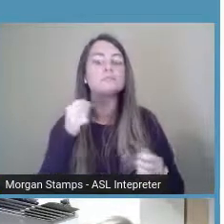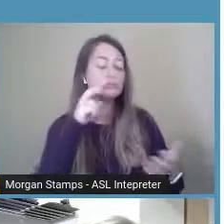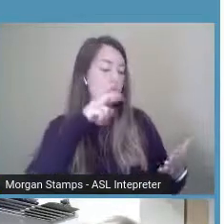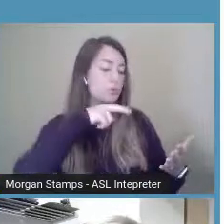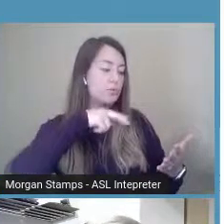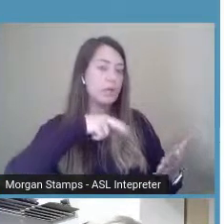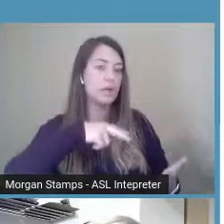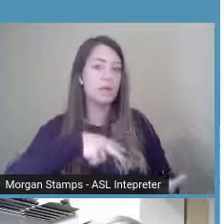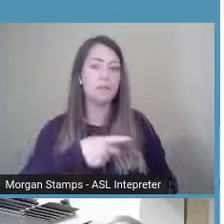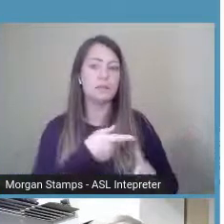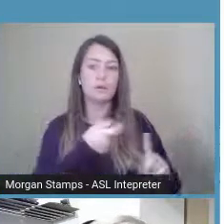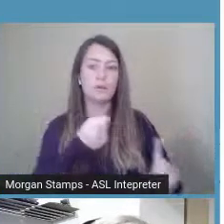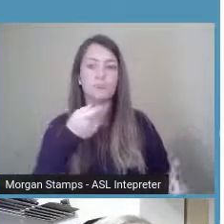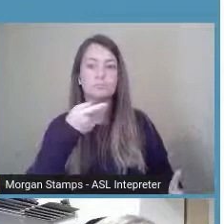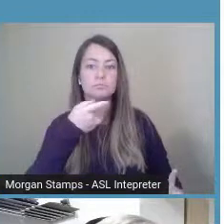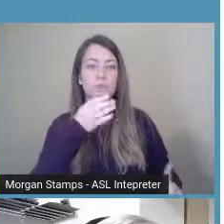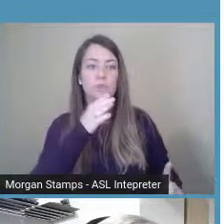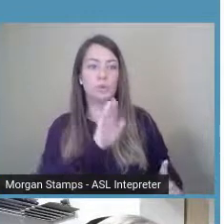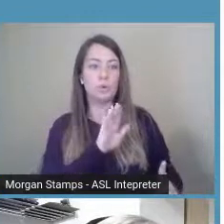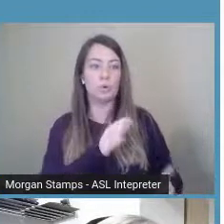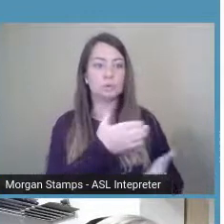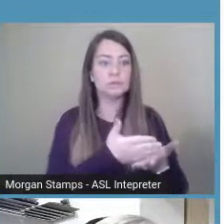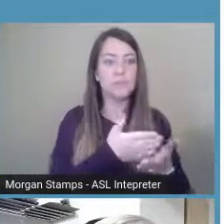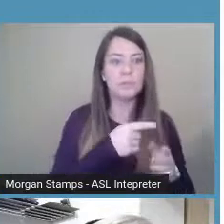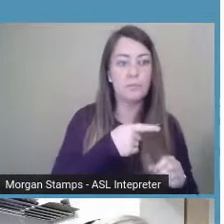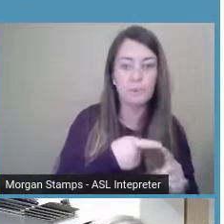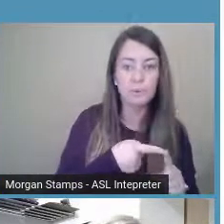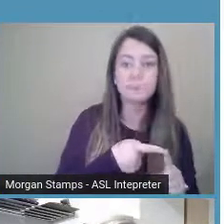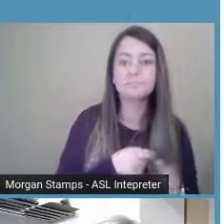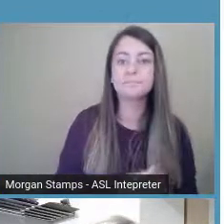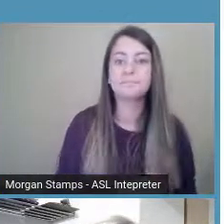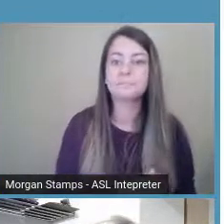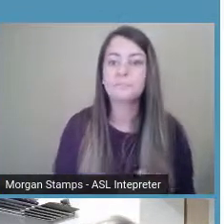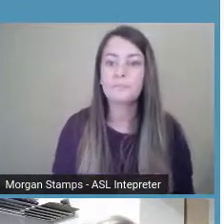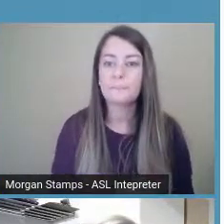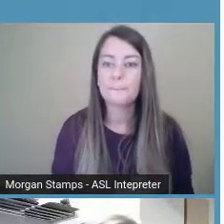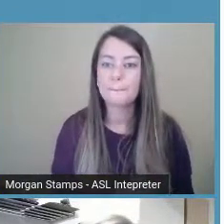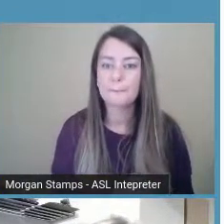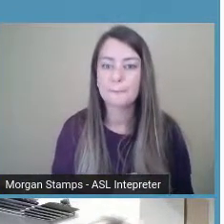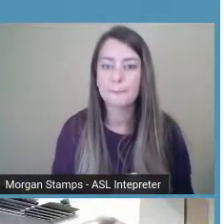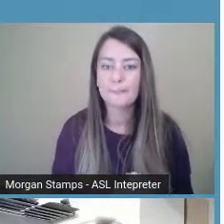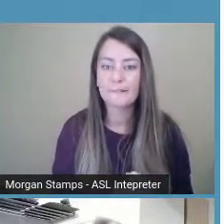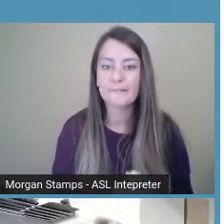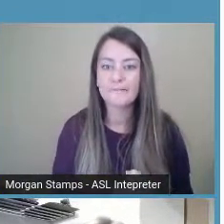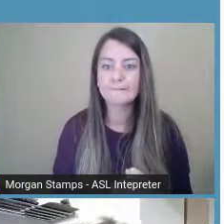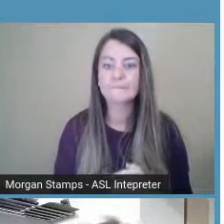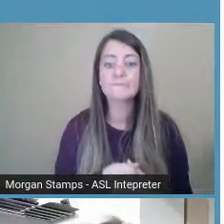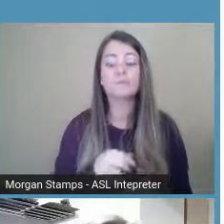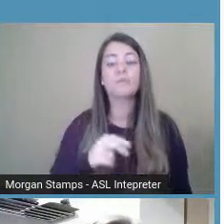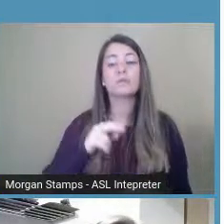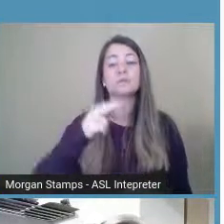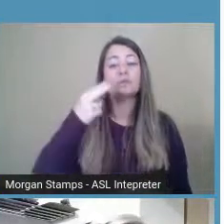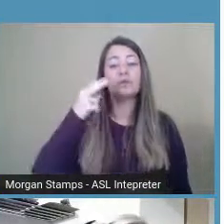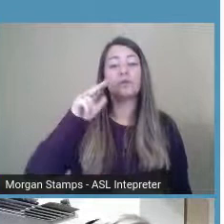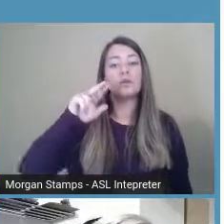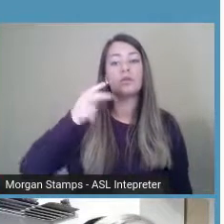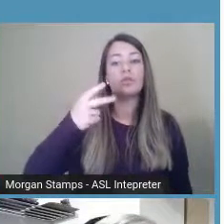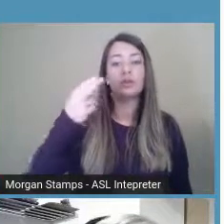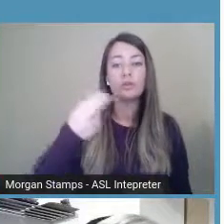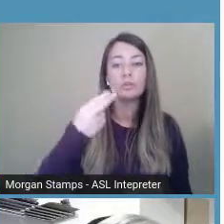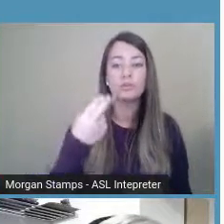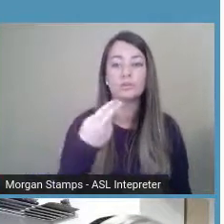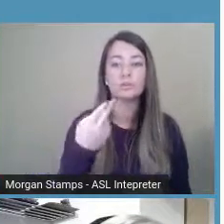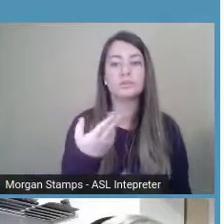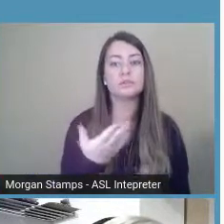to quickly pivot to our Museum from Home initiative, but also to compensate our featured guests. We look forward to